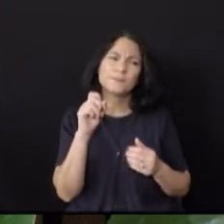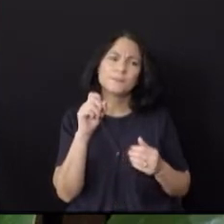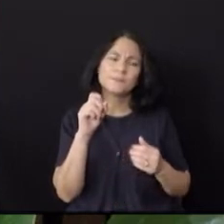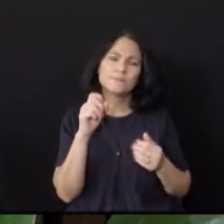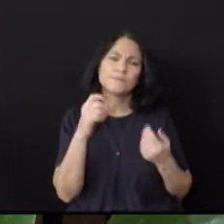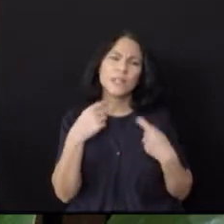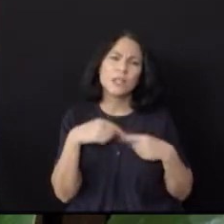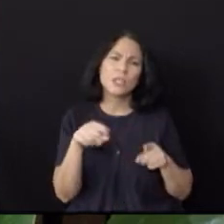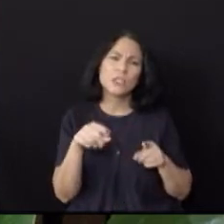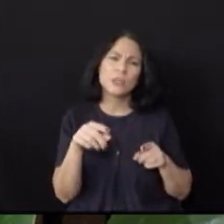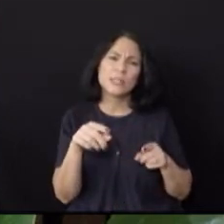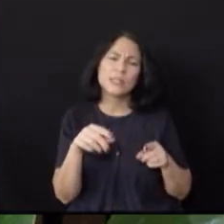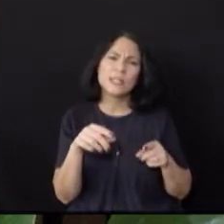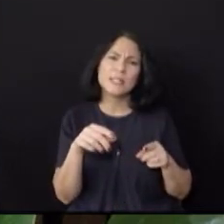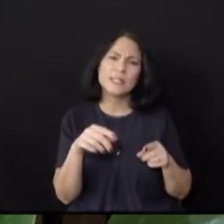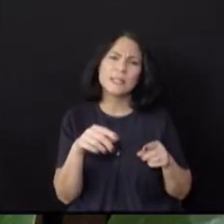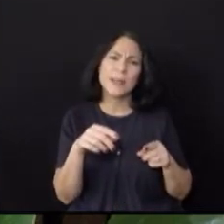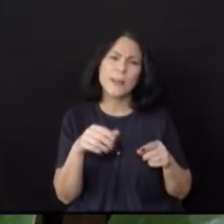last several weeks,